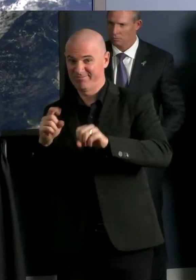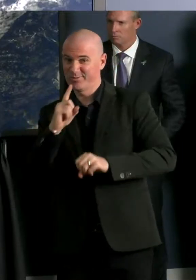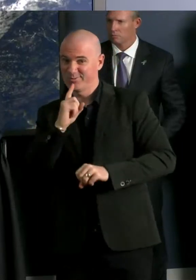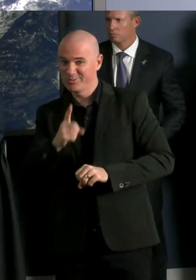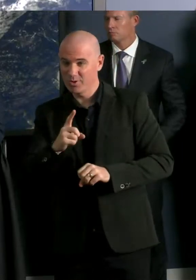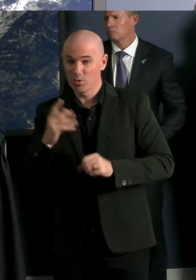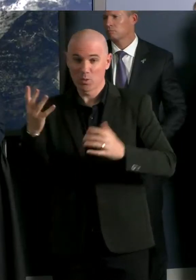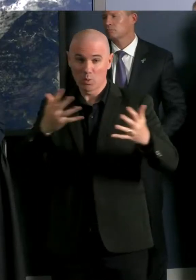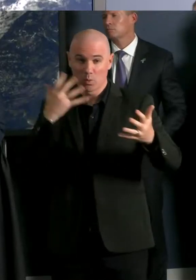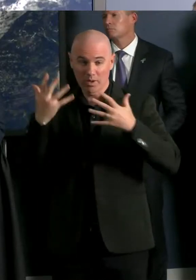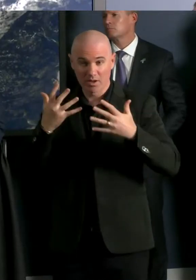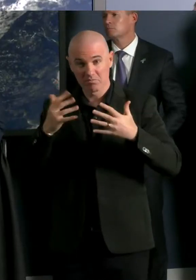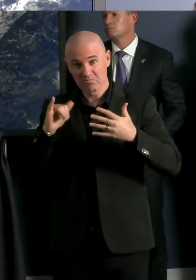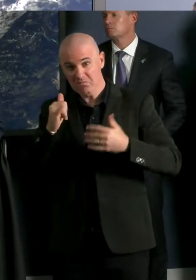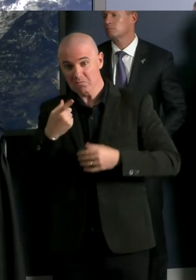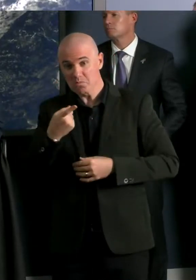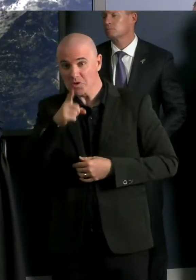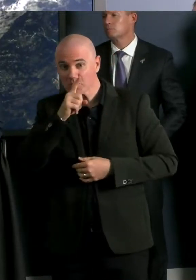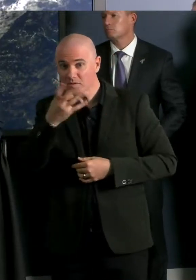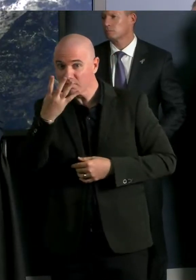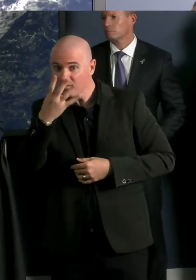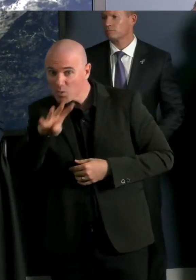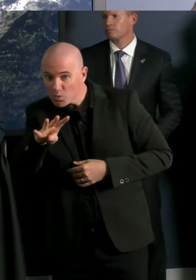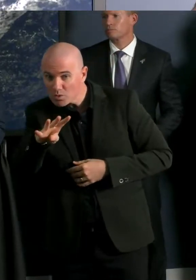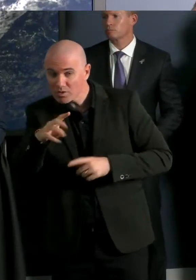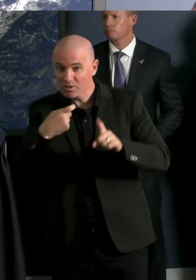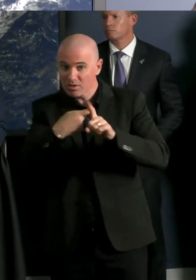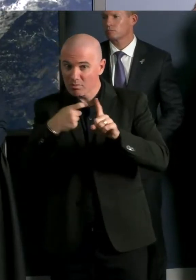wind gusts up to 140 kilometres